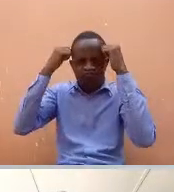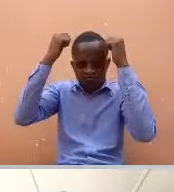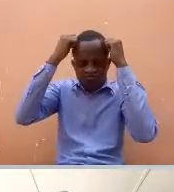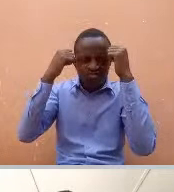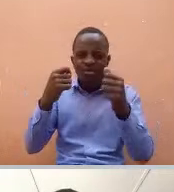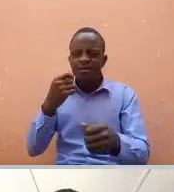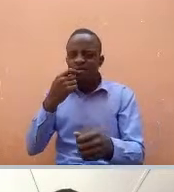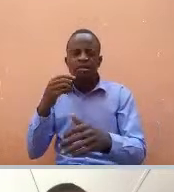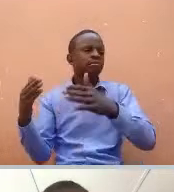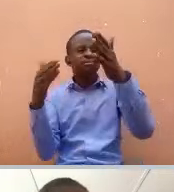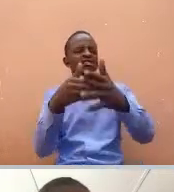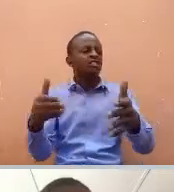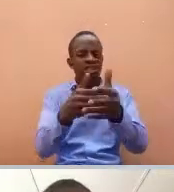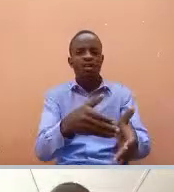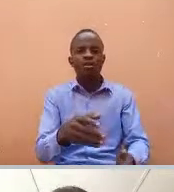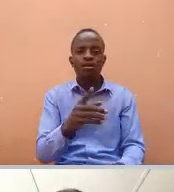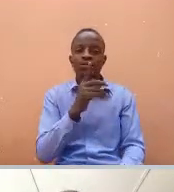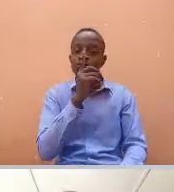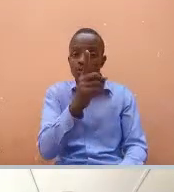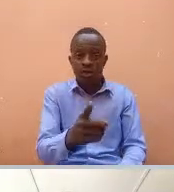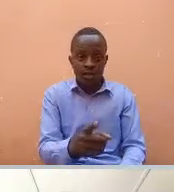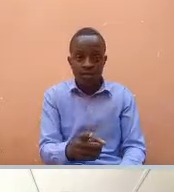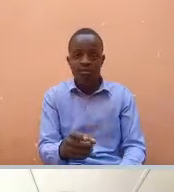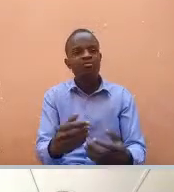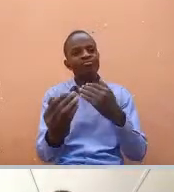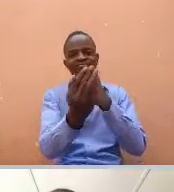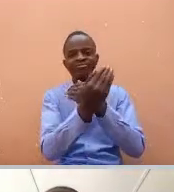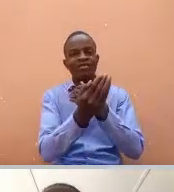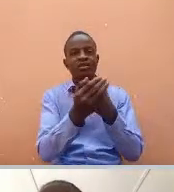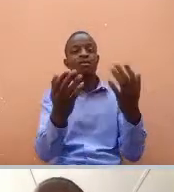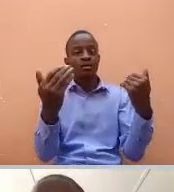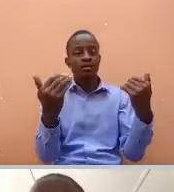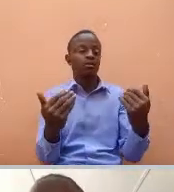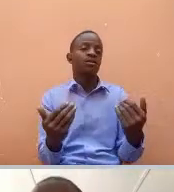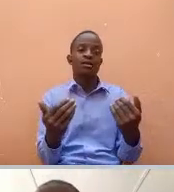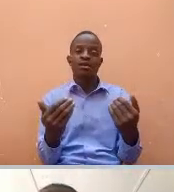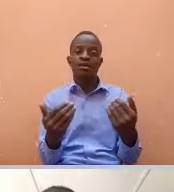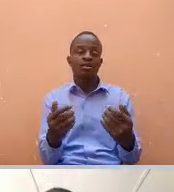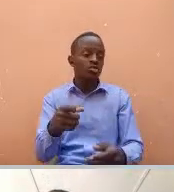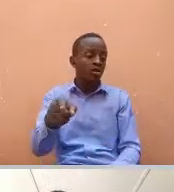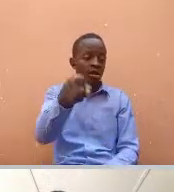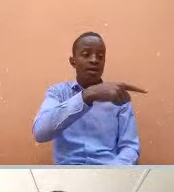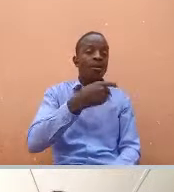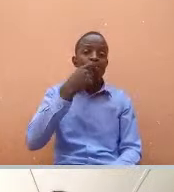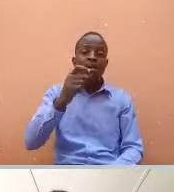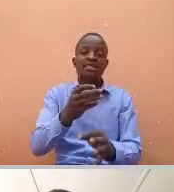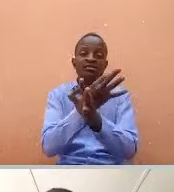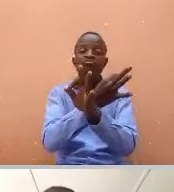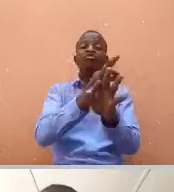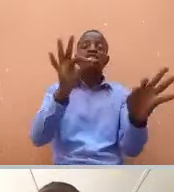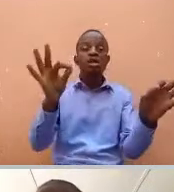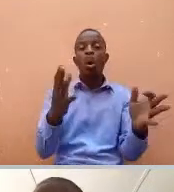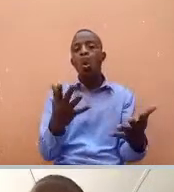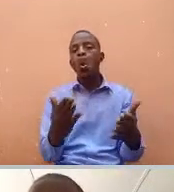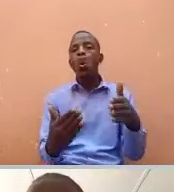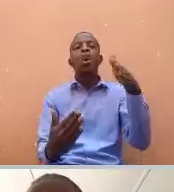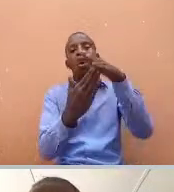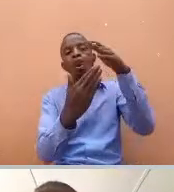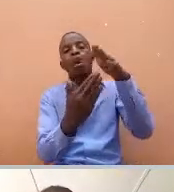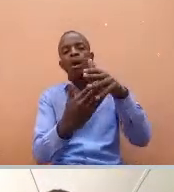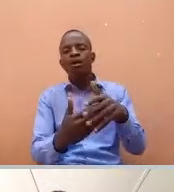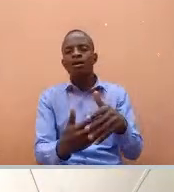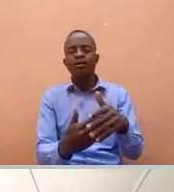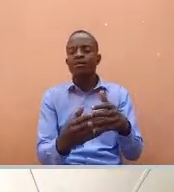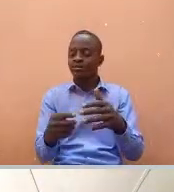hear from you. What do you think about this? Should young people have unrestricted access to condoms and emergency contraceptives? So